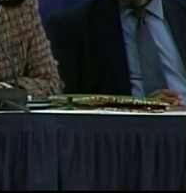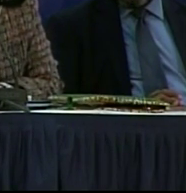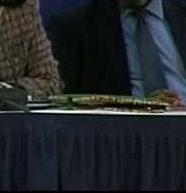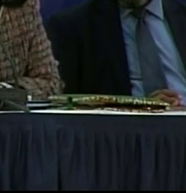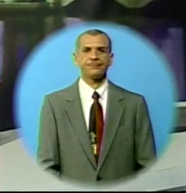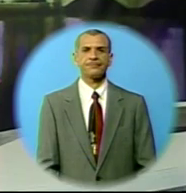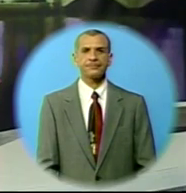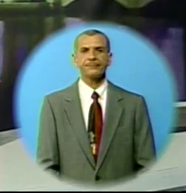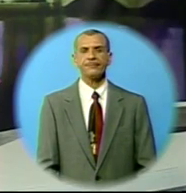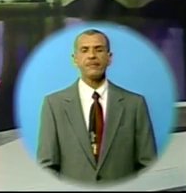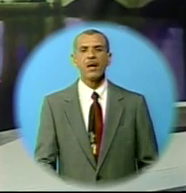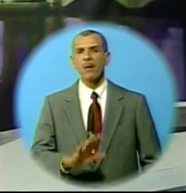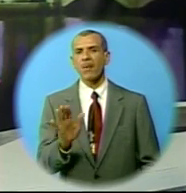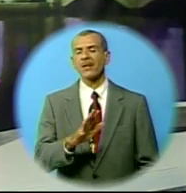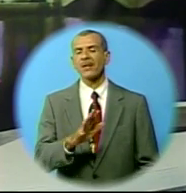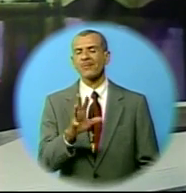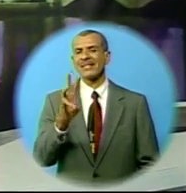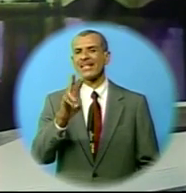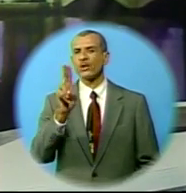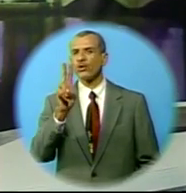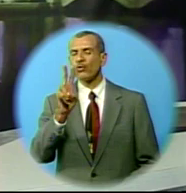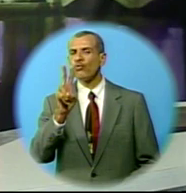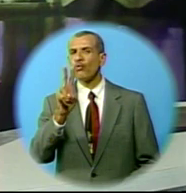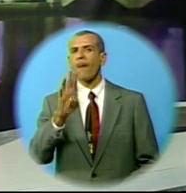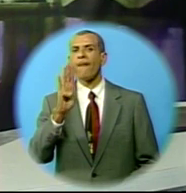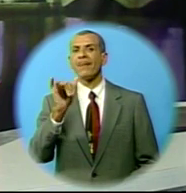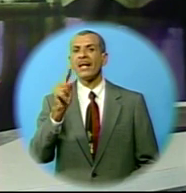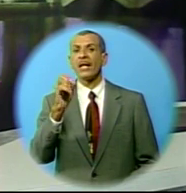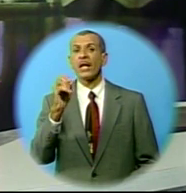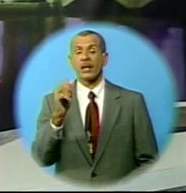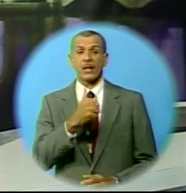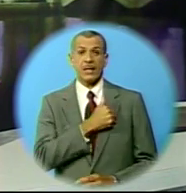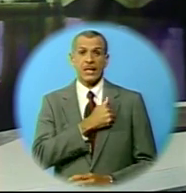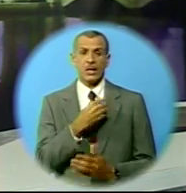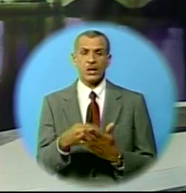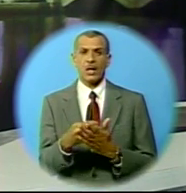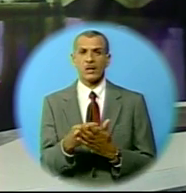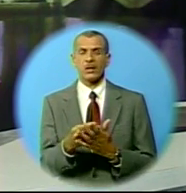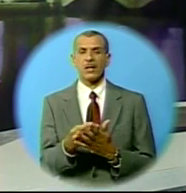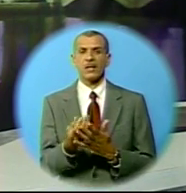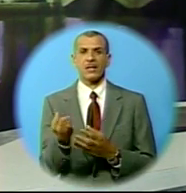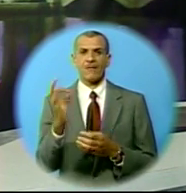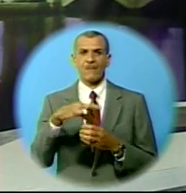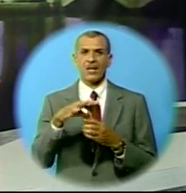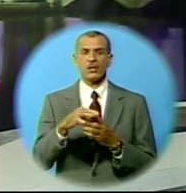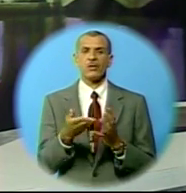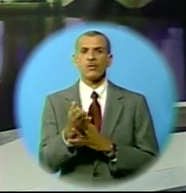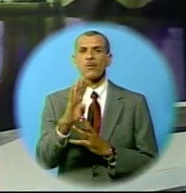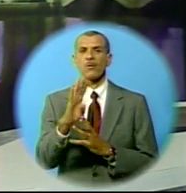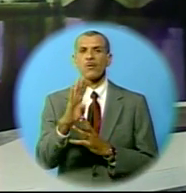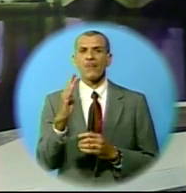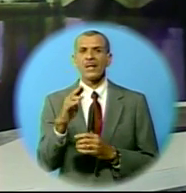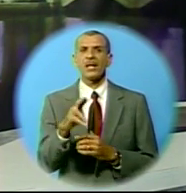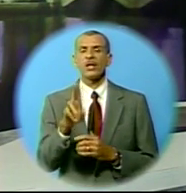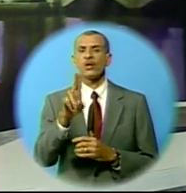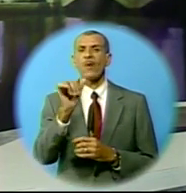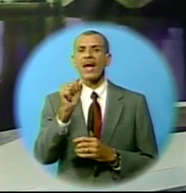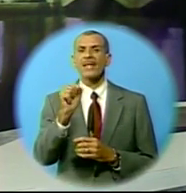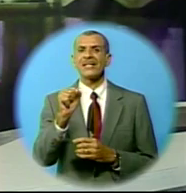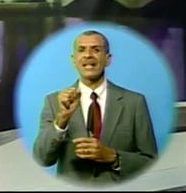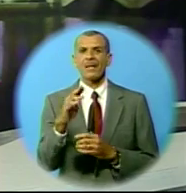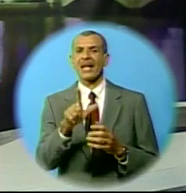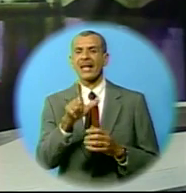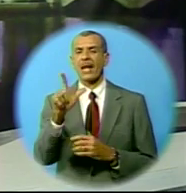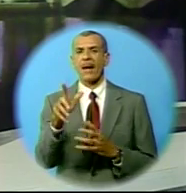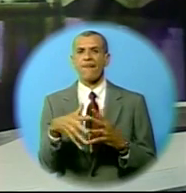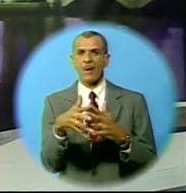in Canada. Approximately 62 billion Canadian dollars was invested through Barbados into the U.S.,